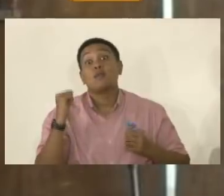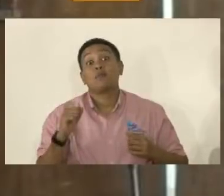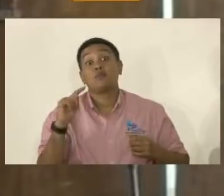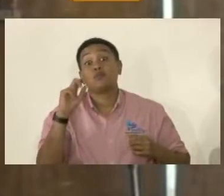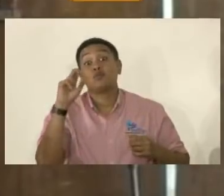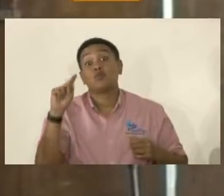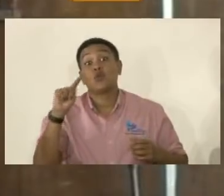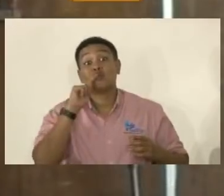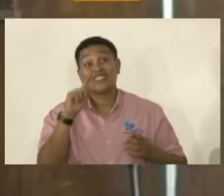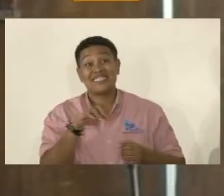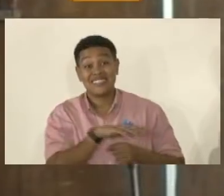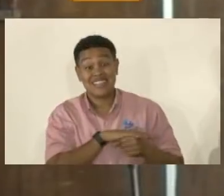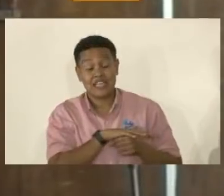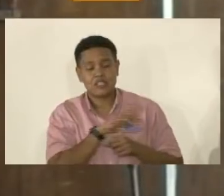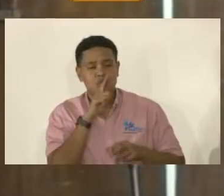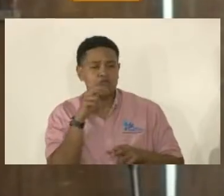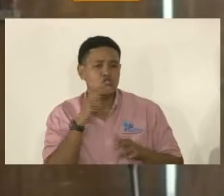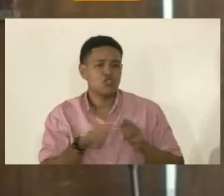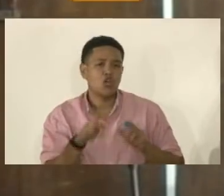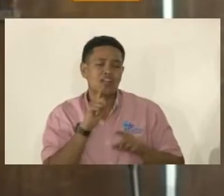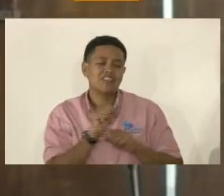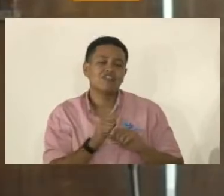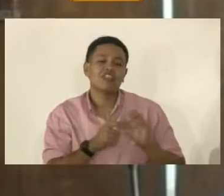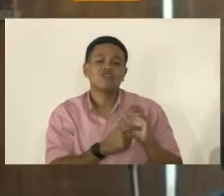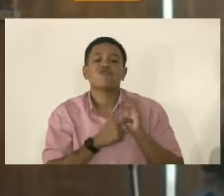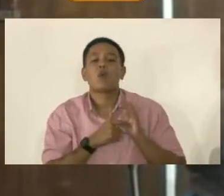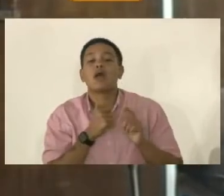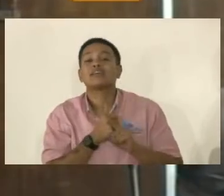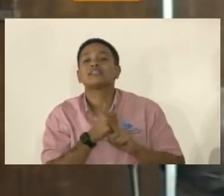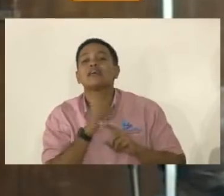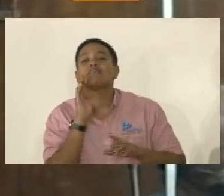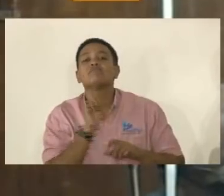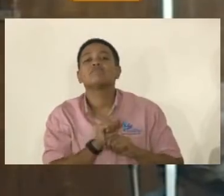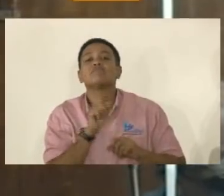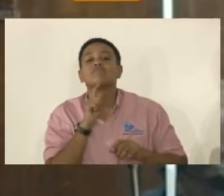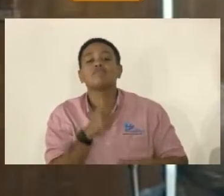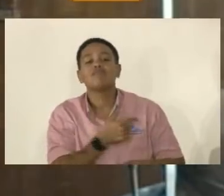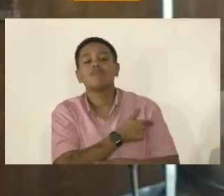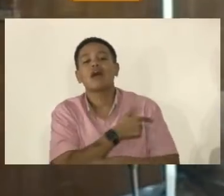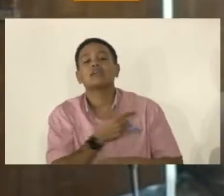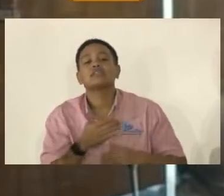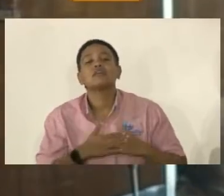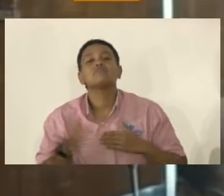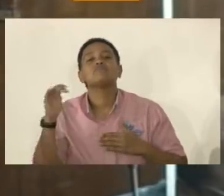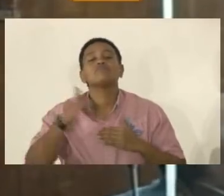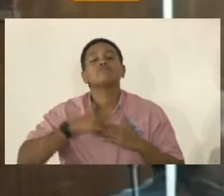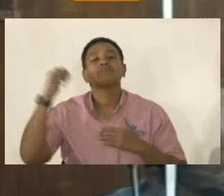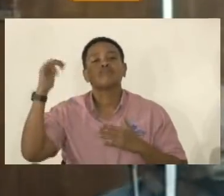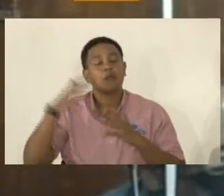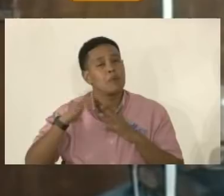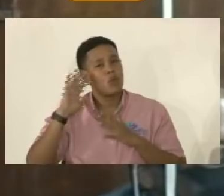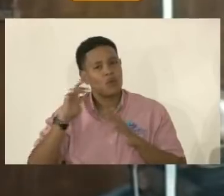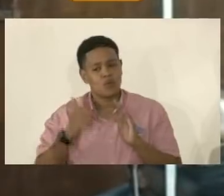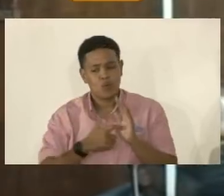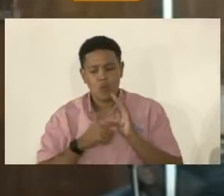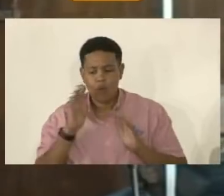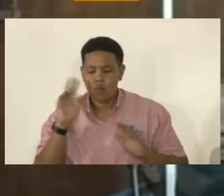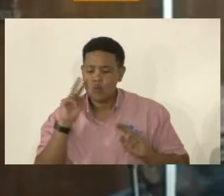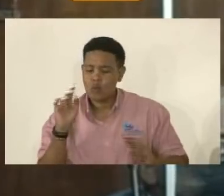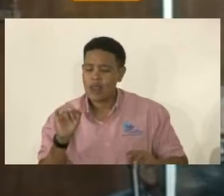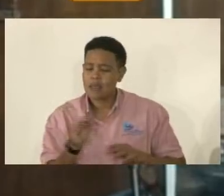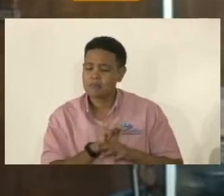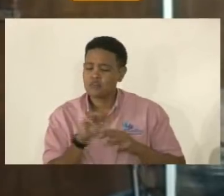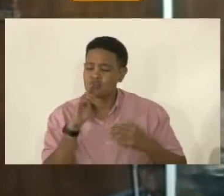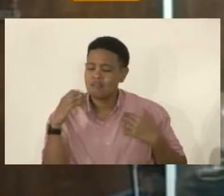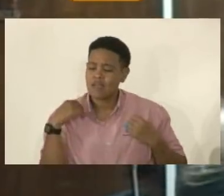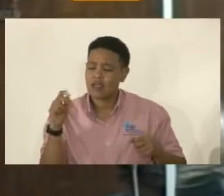as we will shortly be required to be vaccinated going to the US. It would look like a Ministry of Health with the foresight